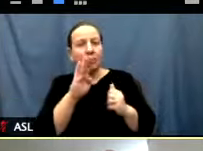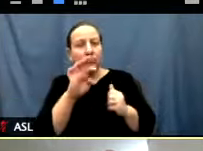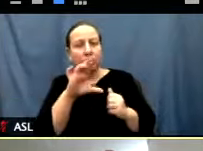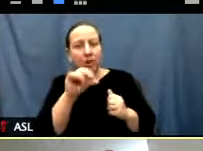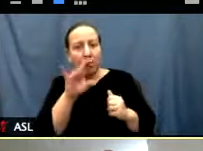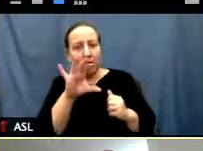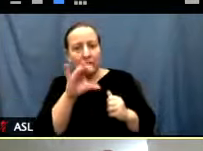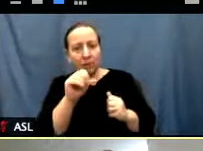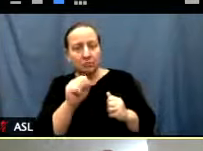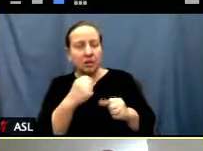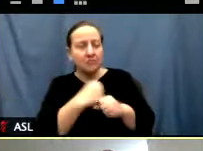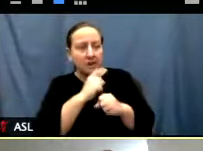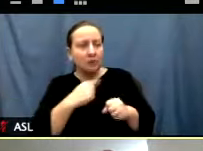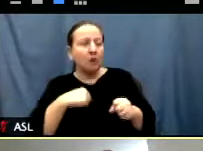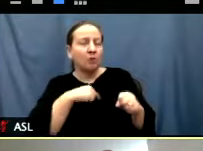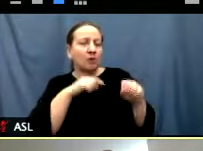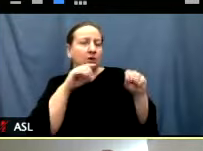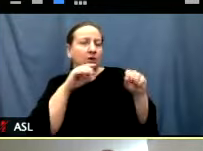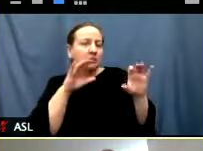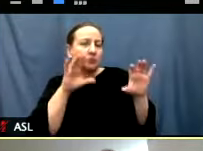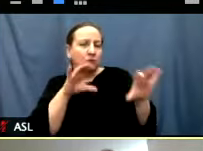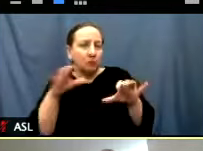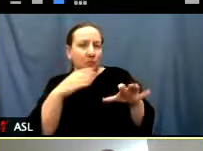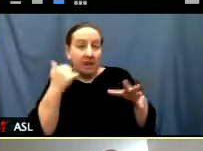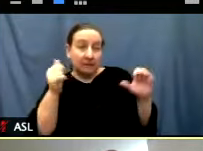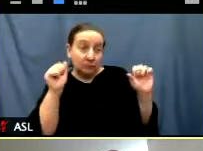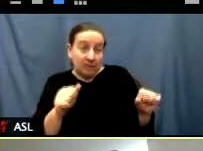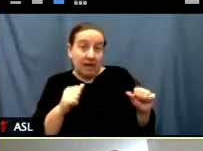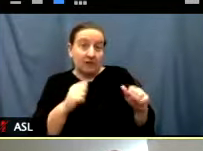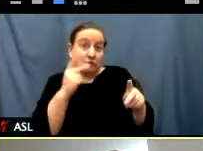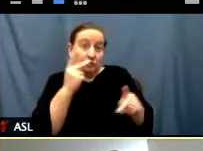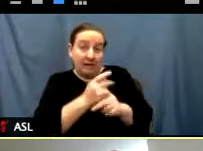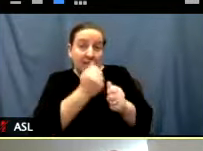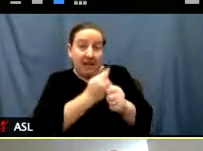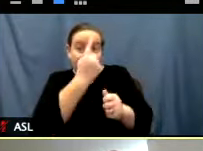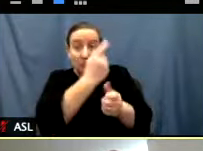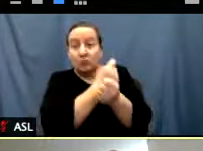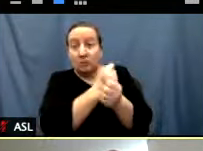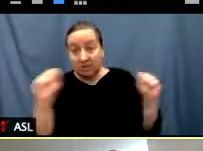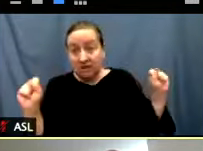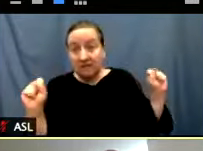that we are doing all that we can to keep everyone safe.